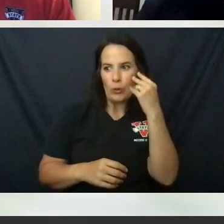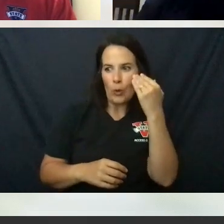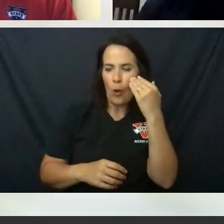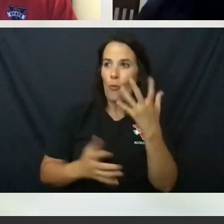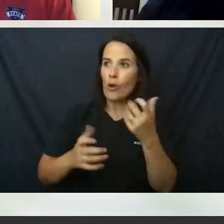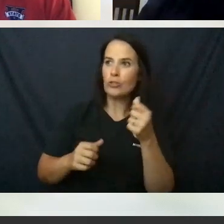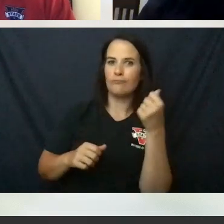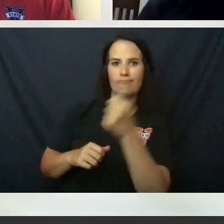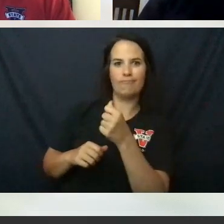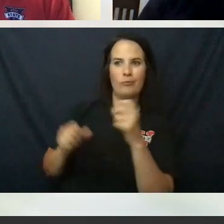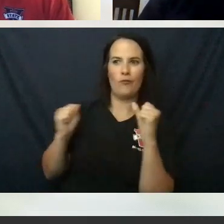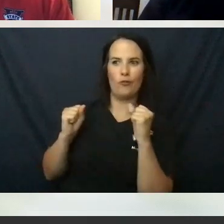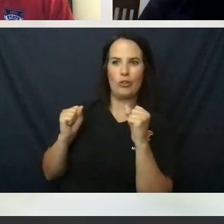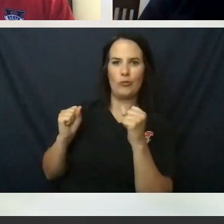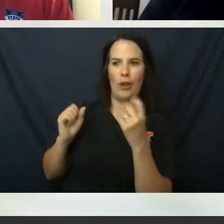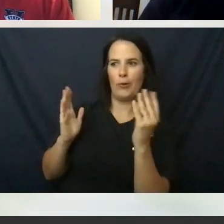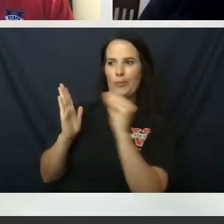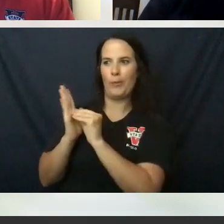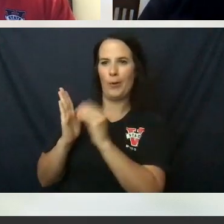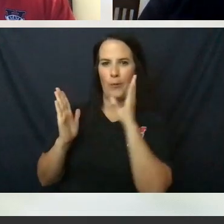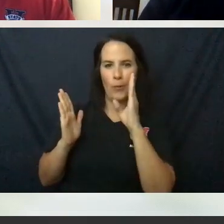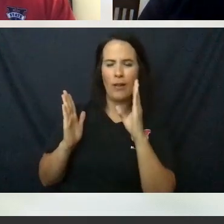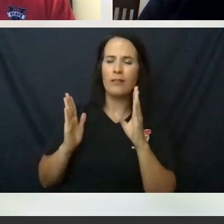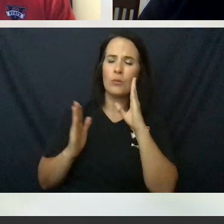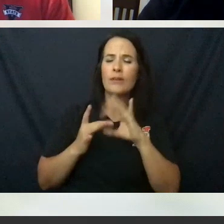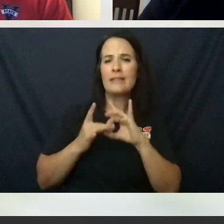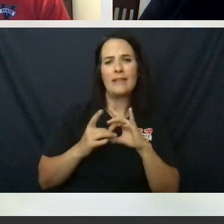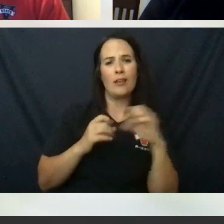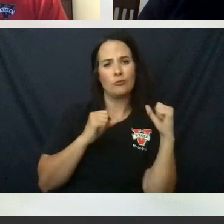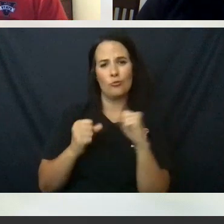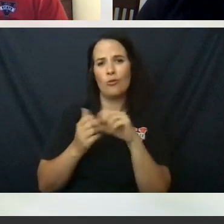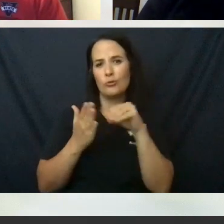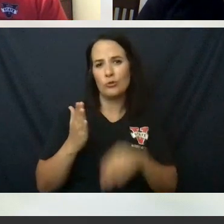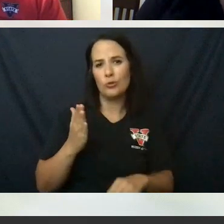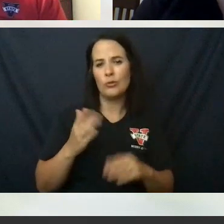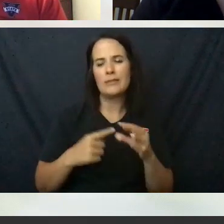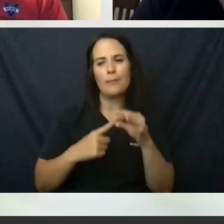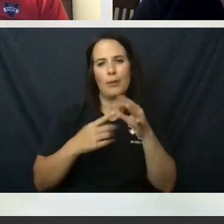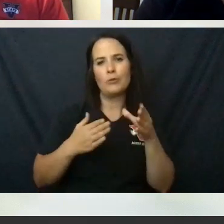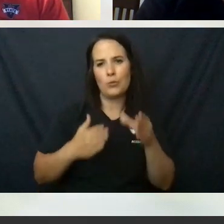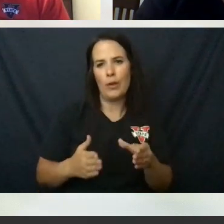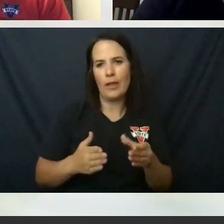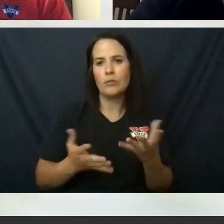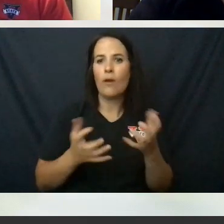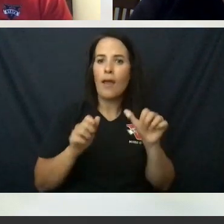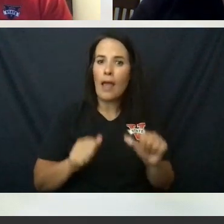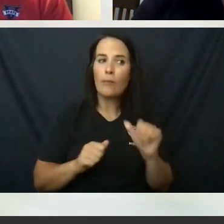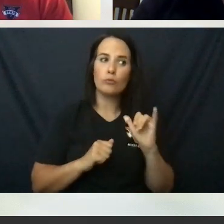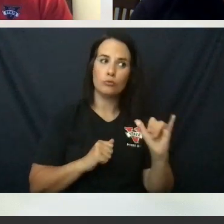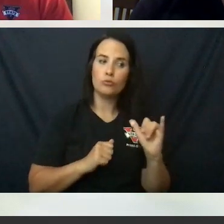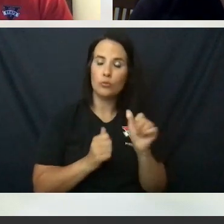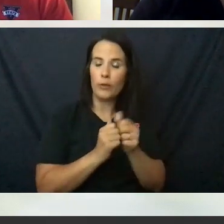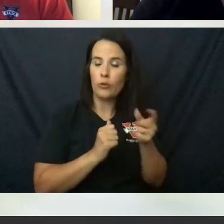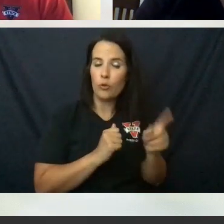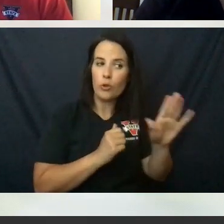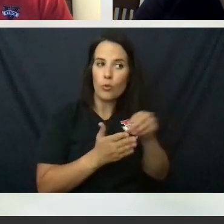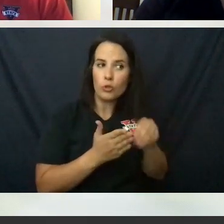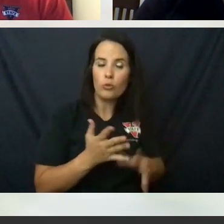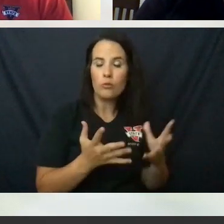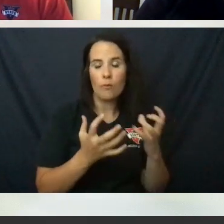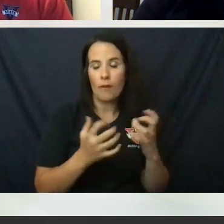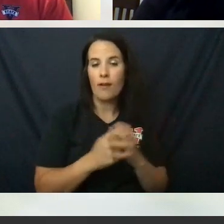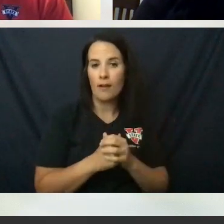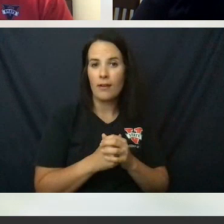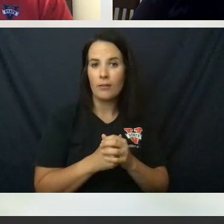And so we do get connected to some of our students in really special ways, and we want to be able to do that with you, and we want to do that with your students who